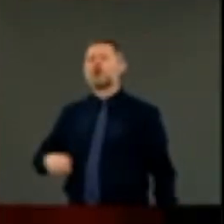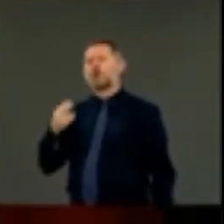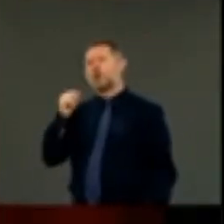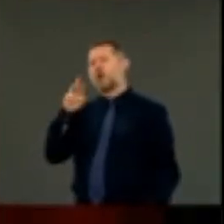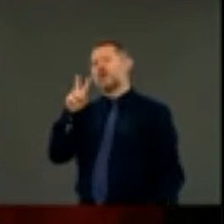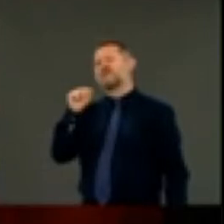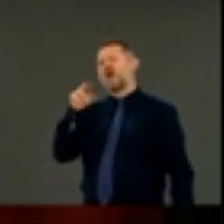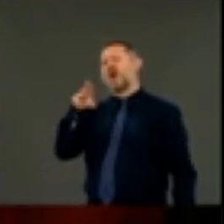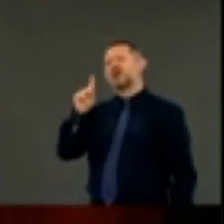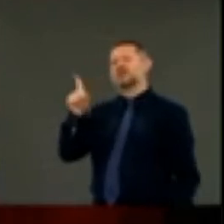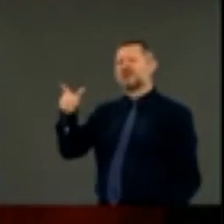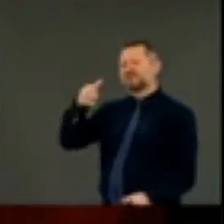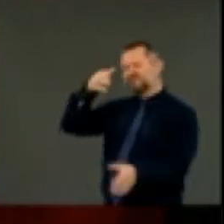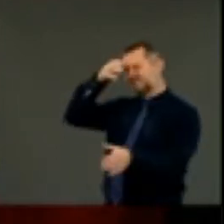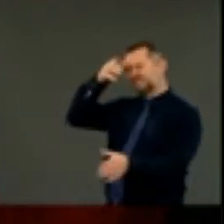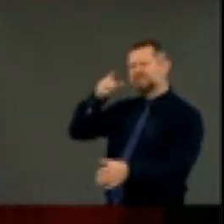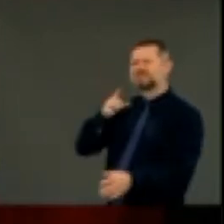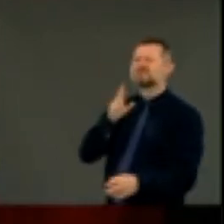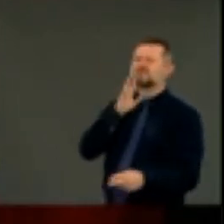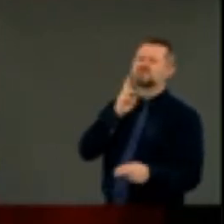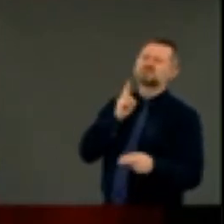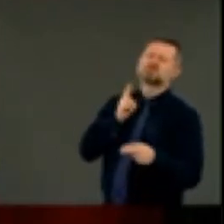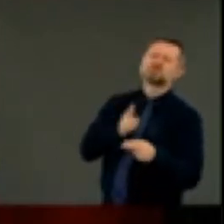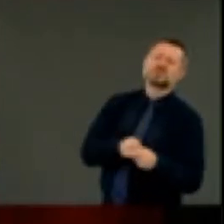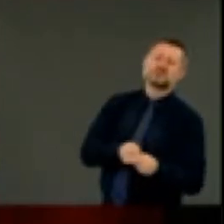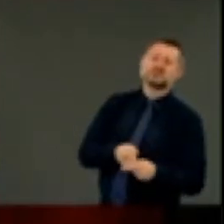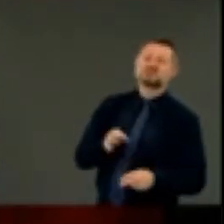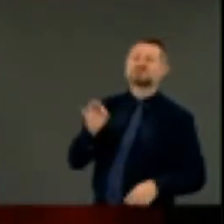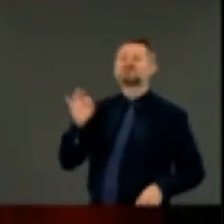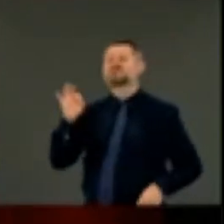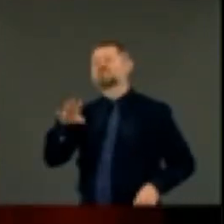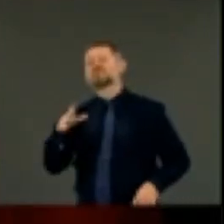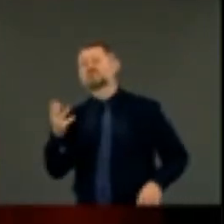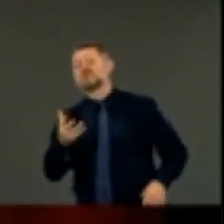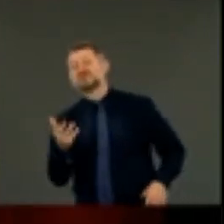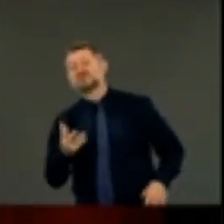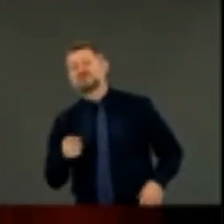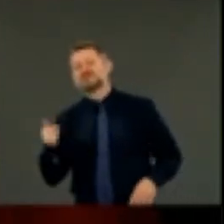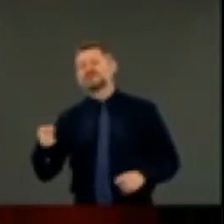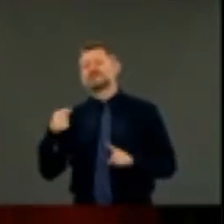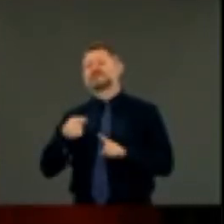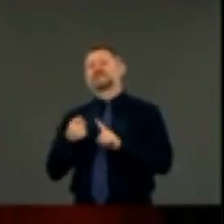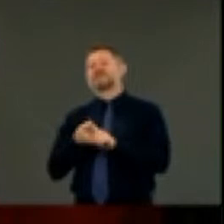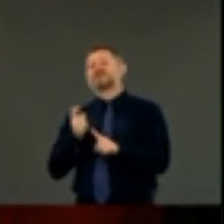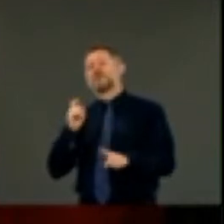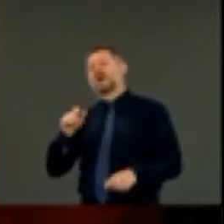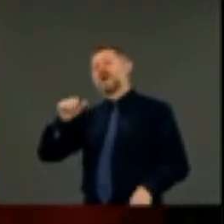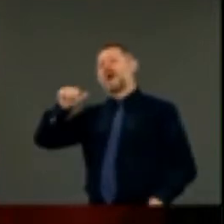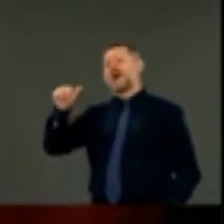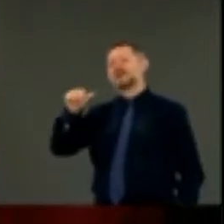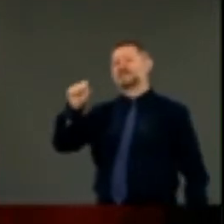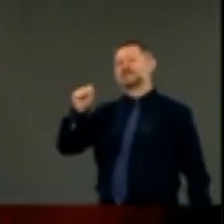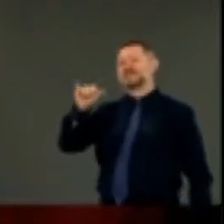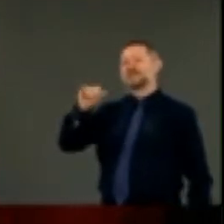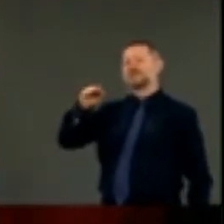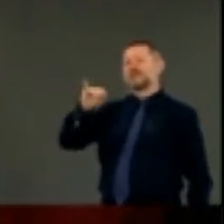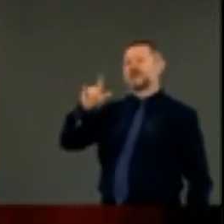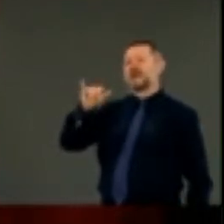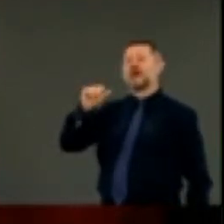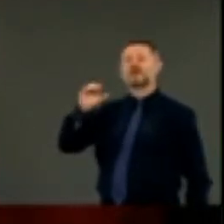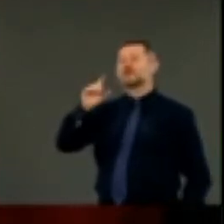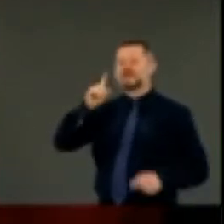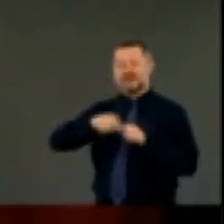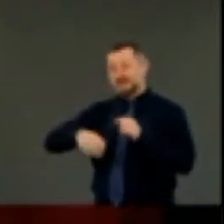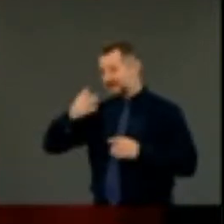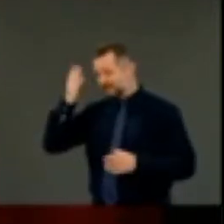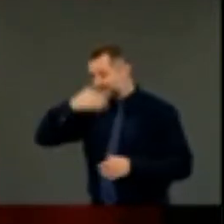mentioned that that this is from asymptomatic people who came into the nursing home workers. But I